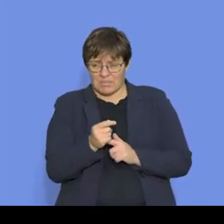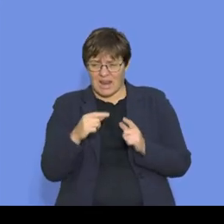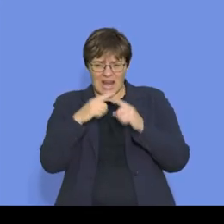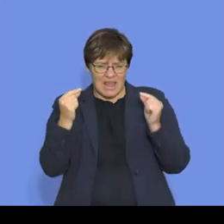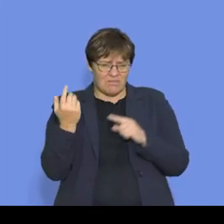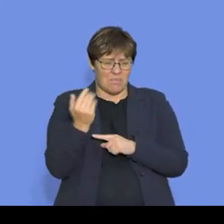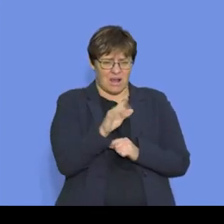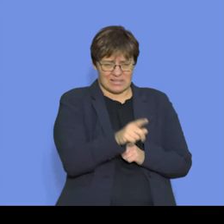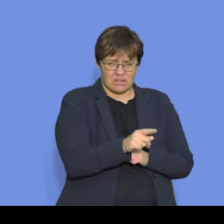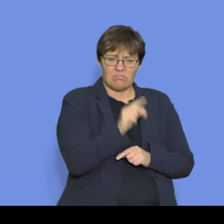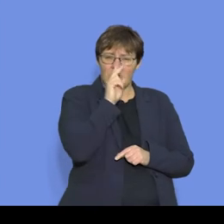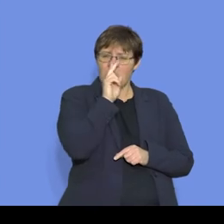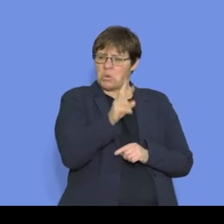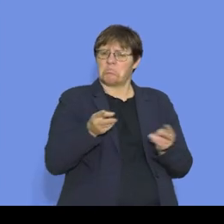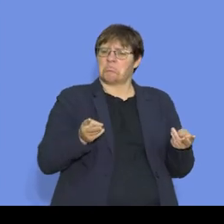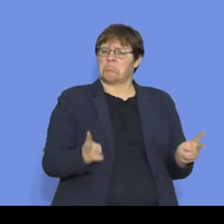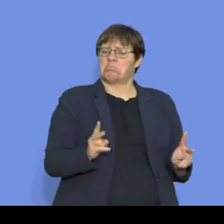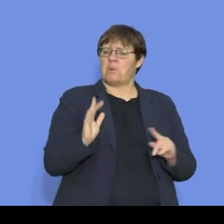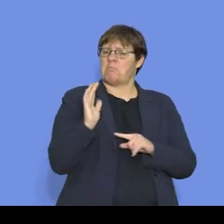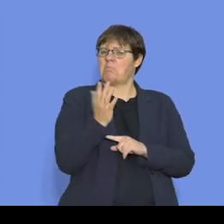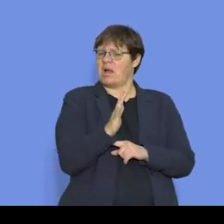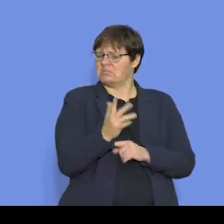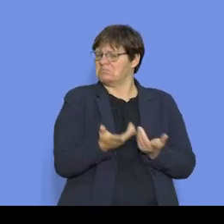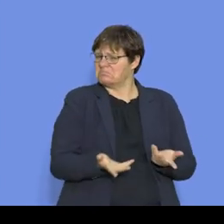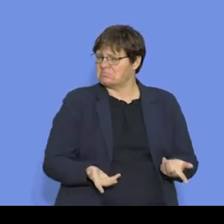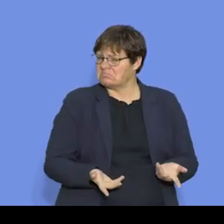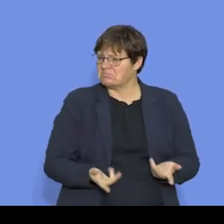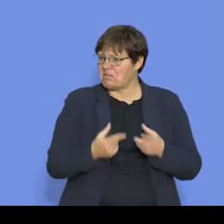think, well, looks like an ordinary plant leaf.